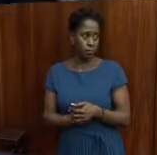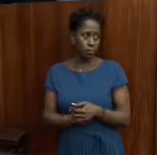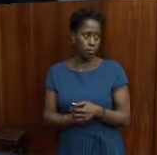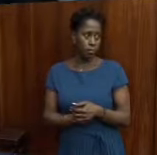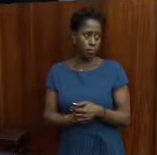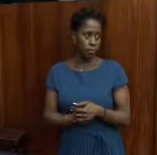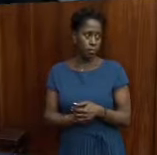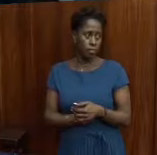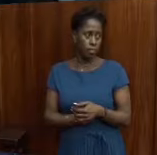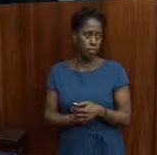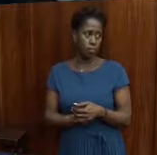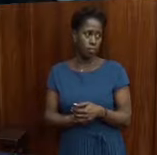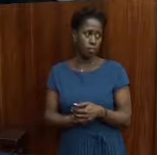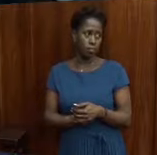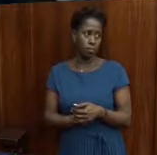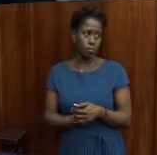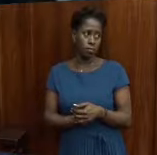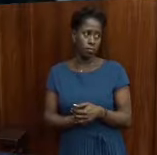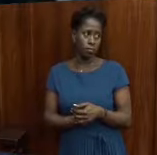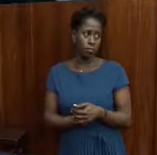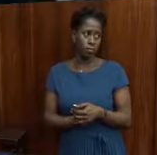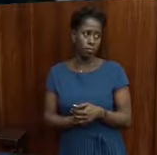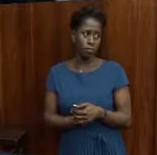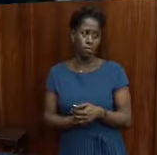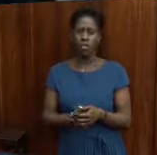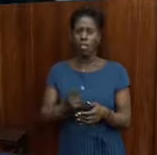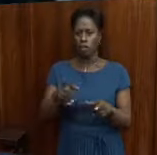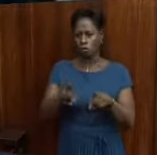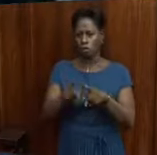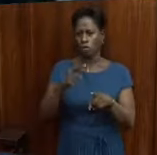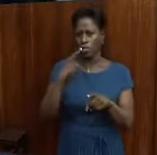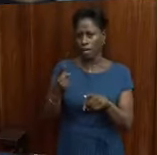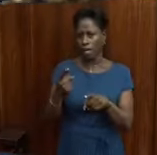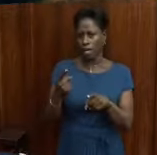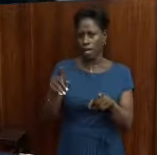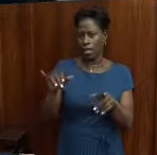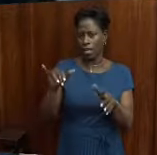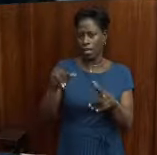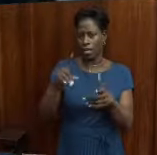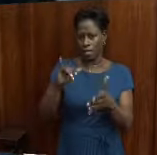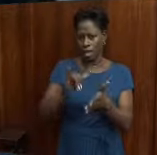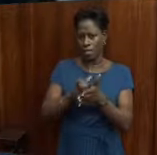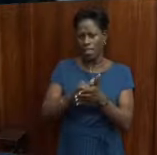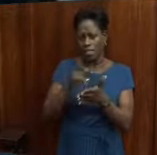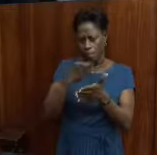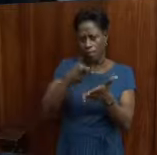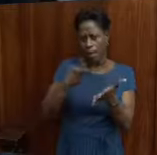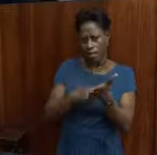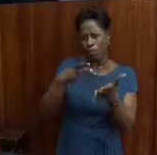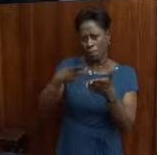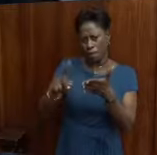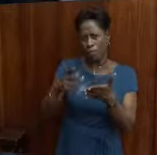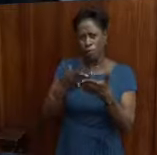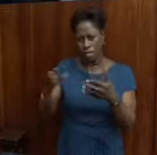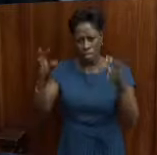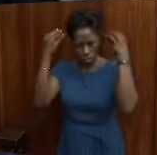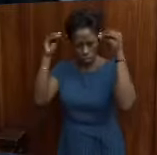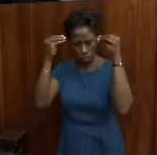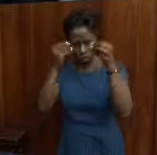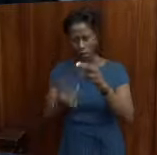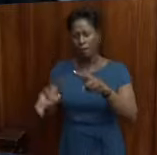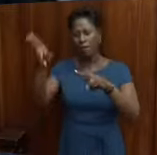average, consumer prices in the domestic economy rose by 2.4% in 2021 compared to 2020,